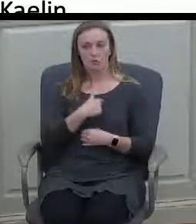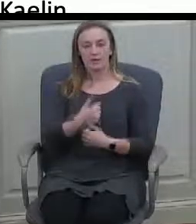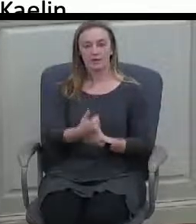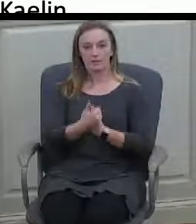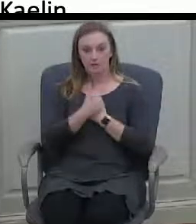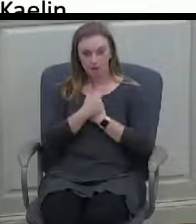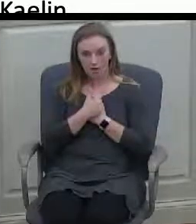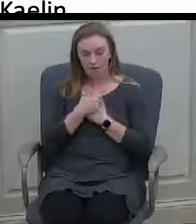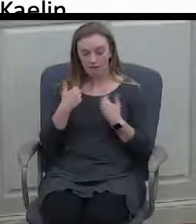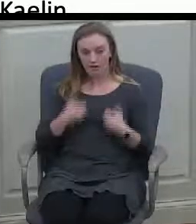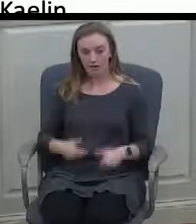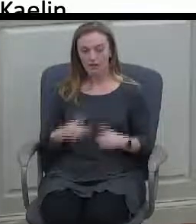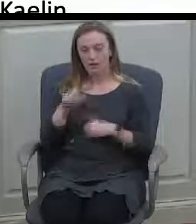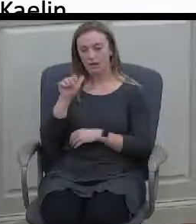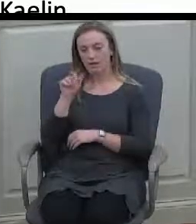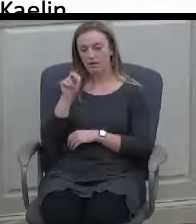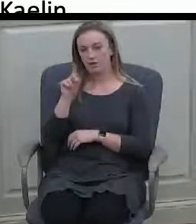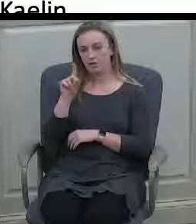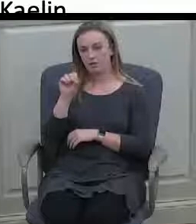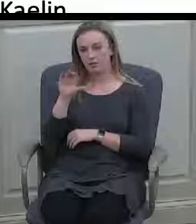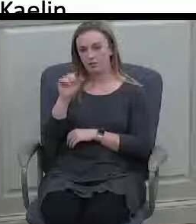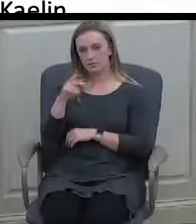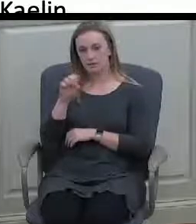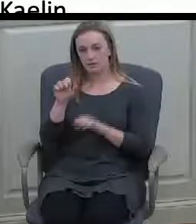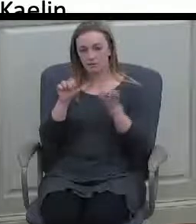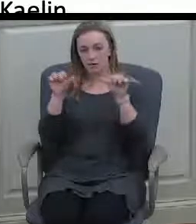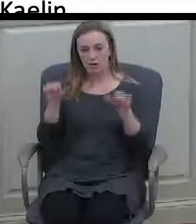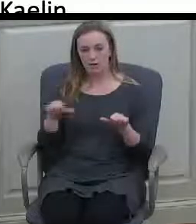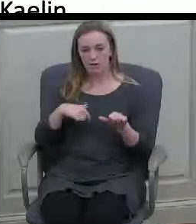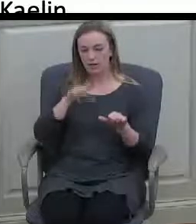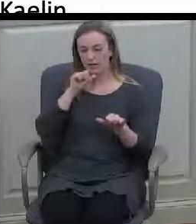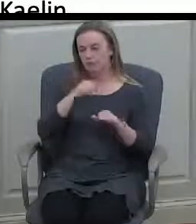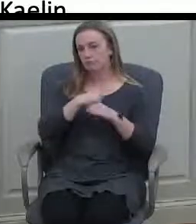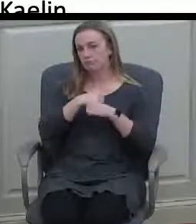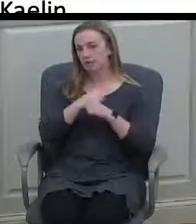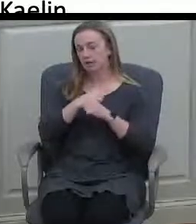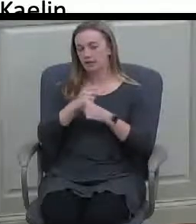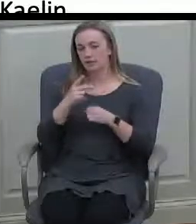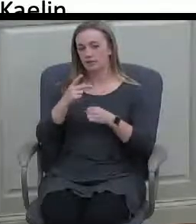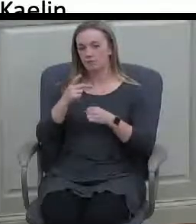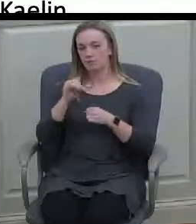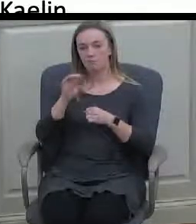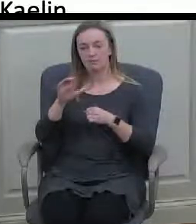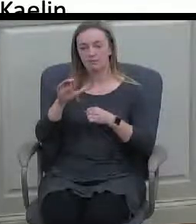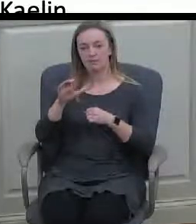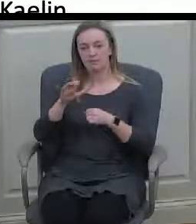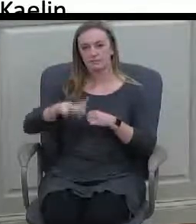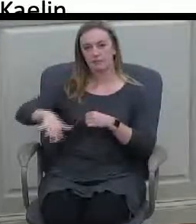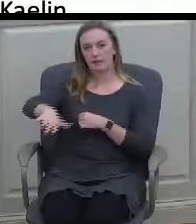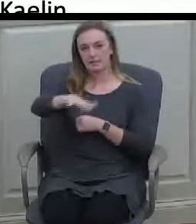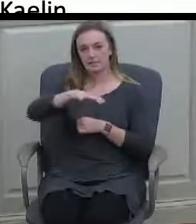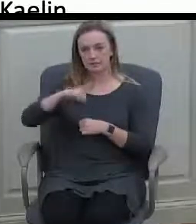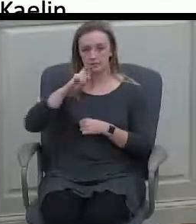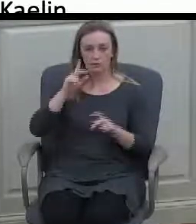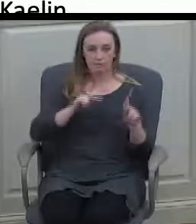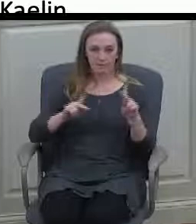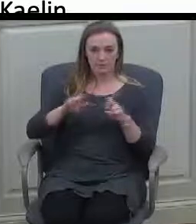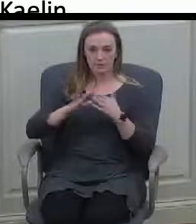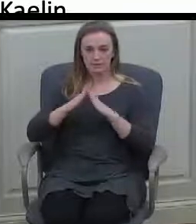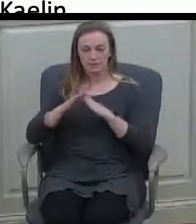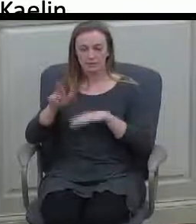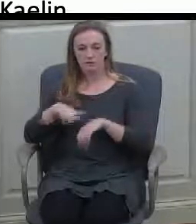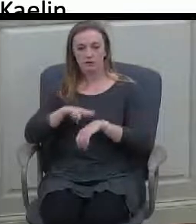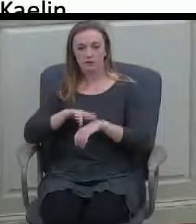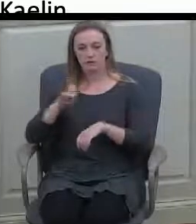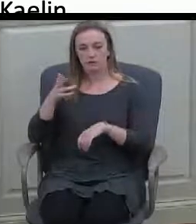a landscape architect, I love creating public spaces for people and cities. And of course, John Eckler